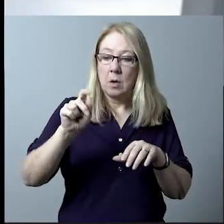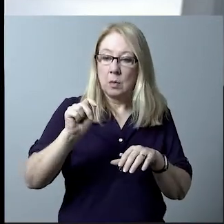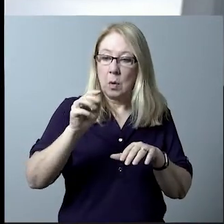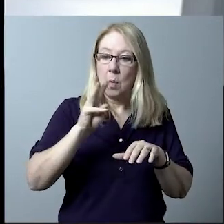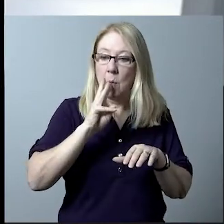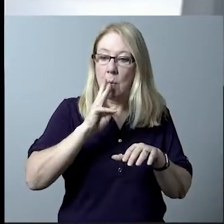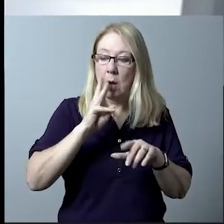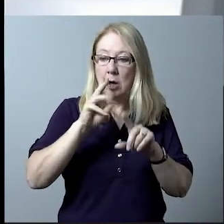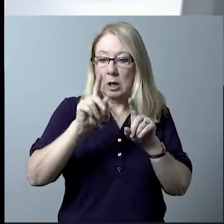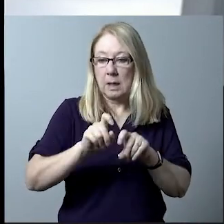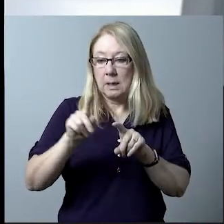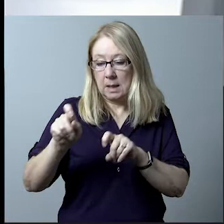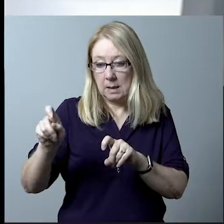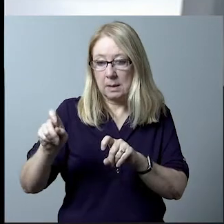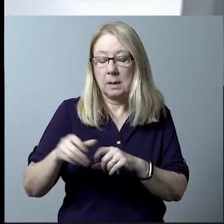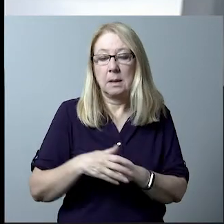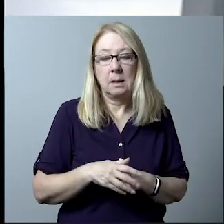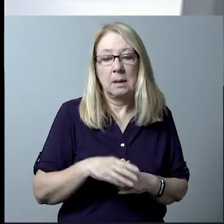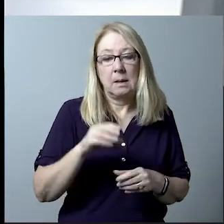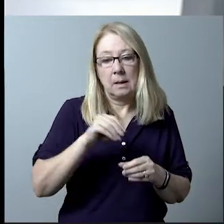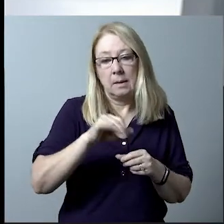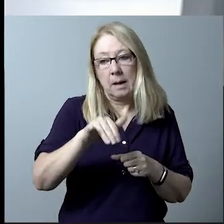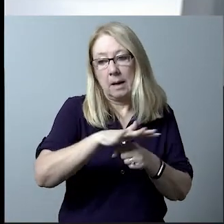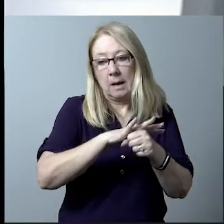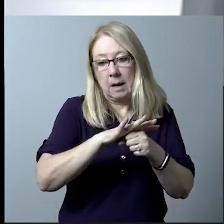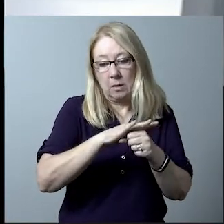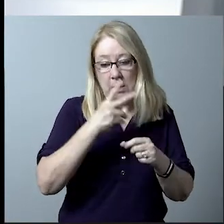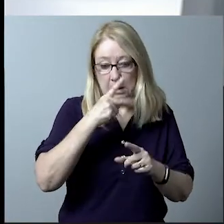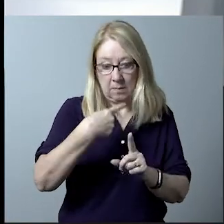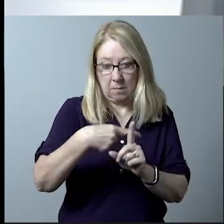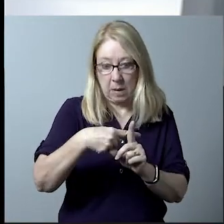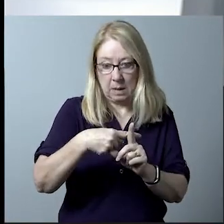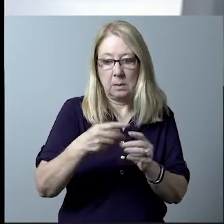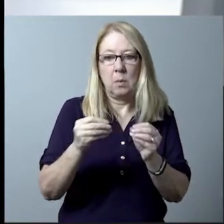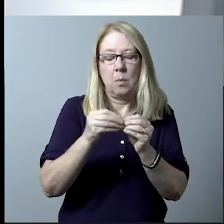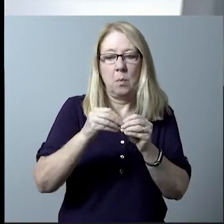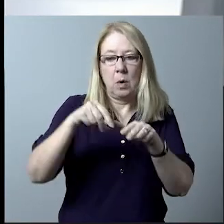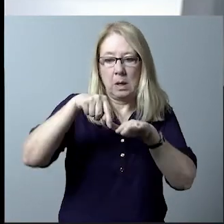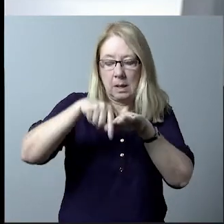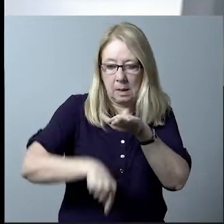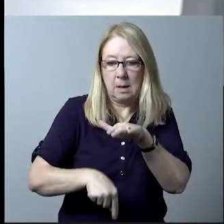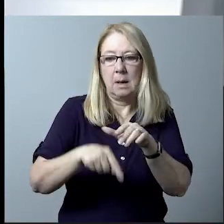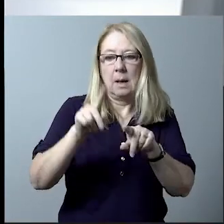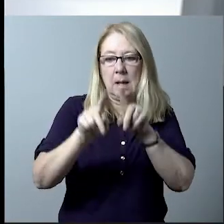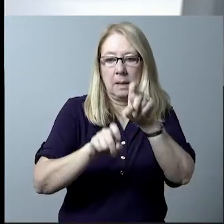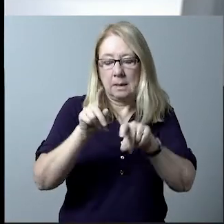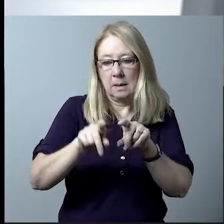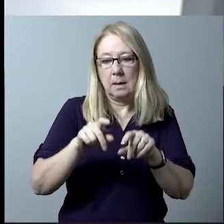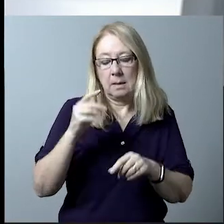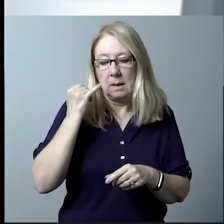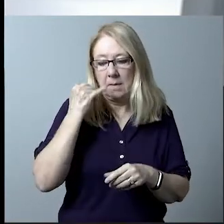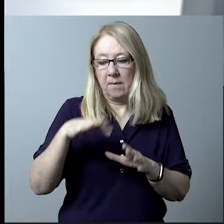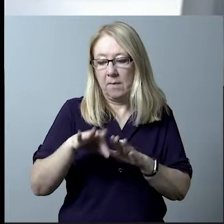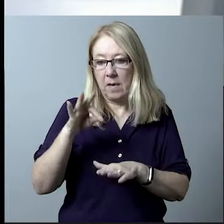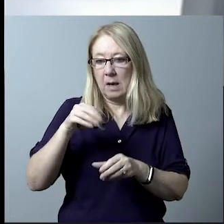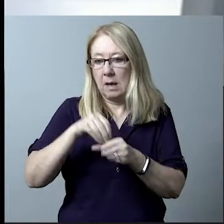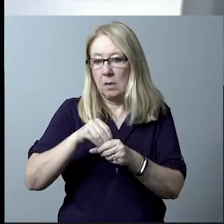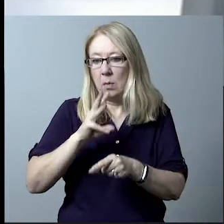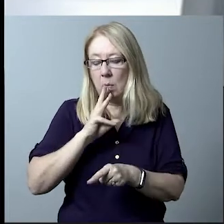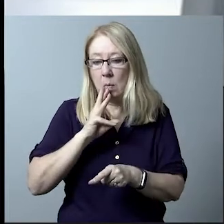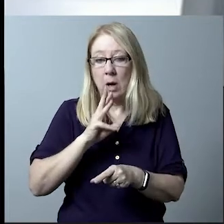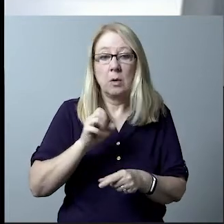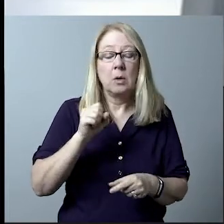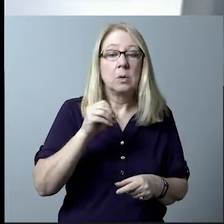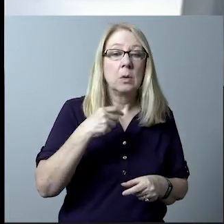wastewater testing in combination with very directed testing in those areas that come back positive for possibly having COVID in the